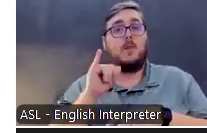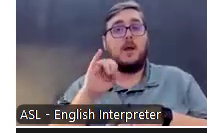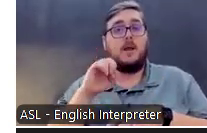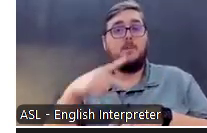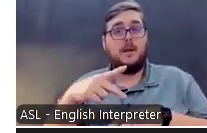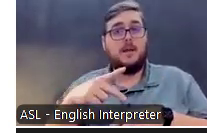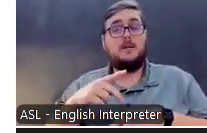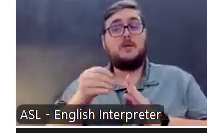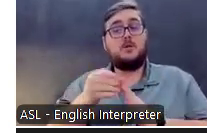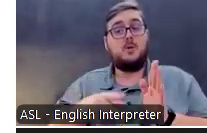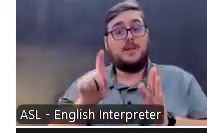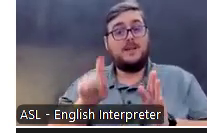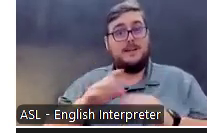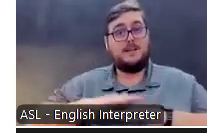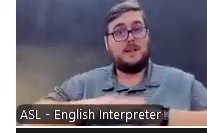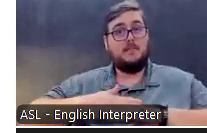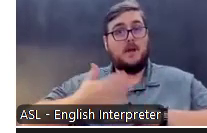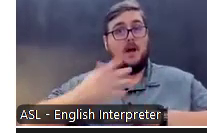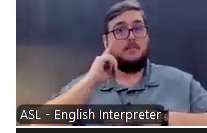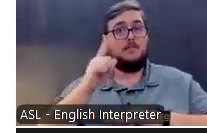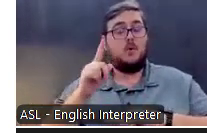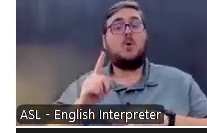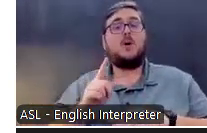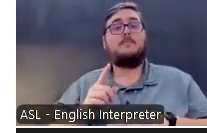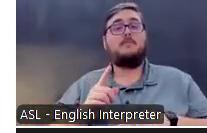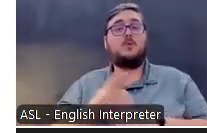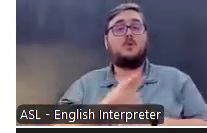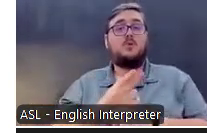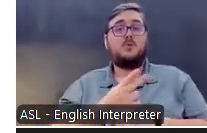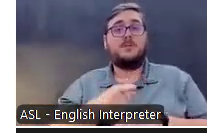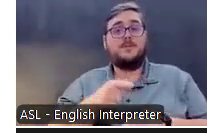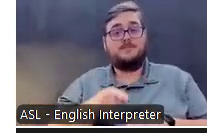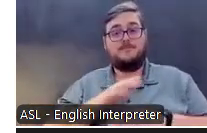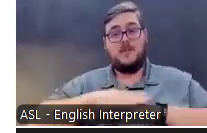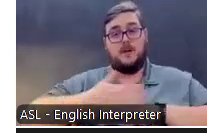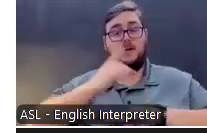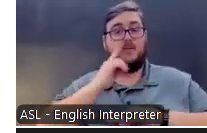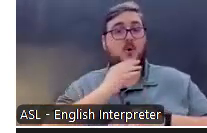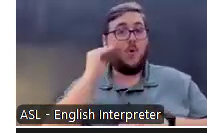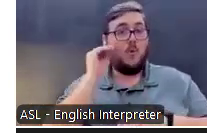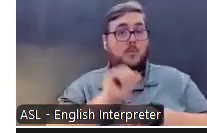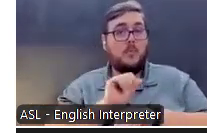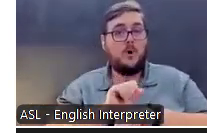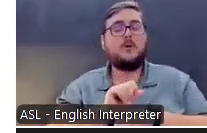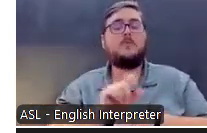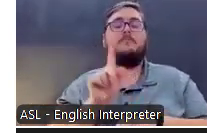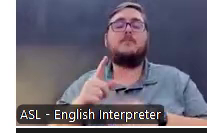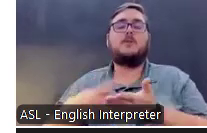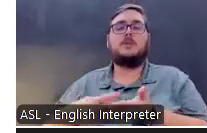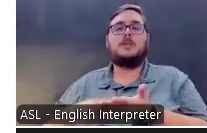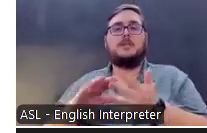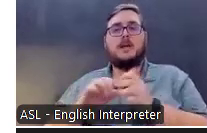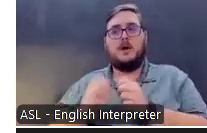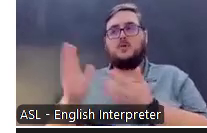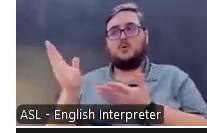homework at home, then there should be a discussion about the student bringing that assistive technology home. This should be